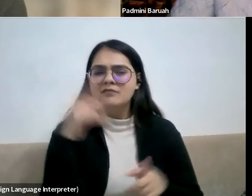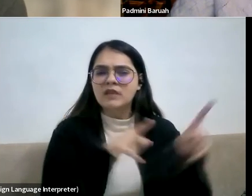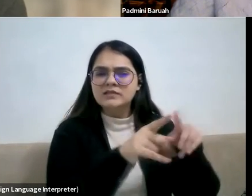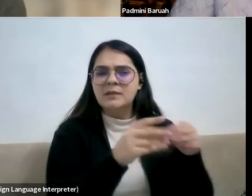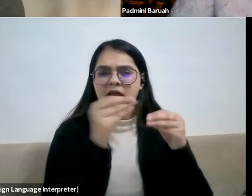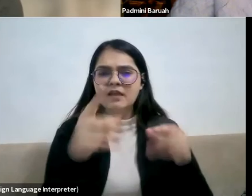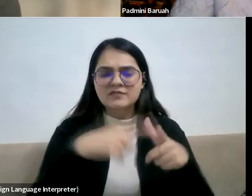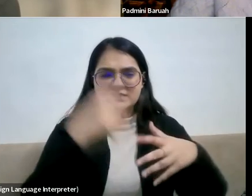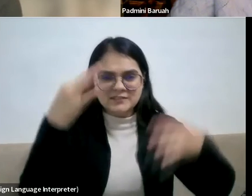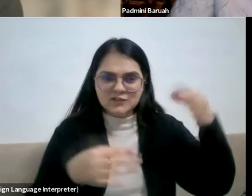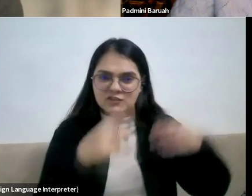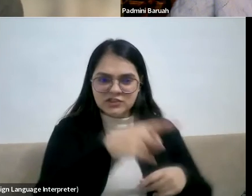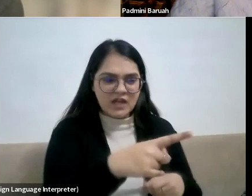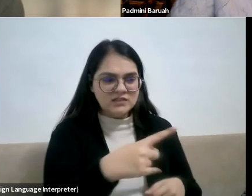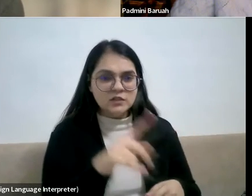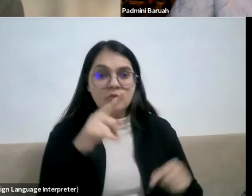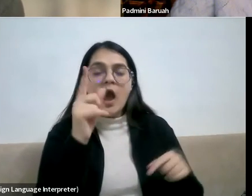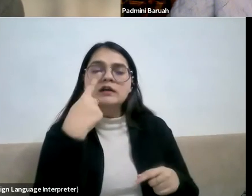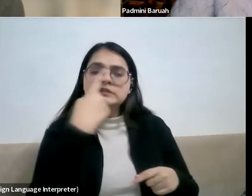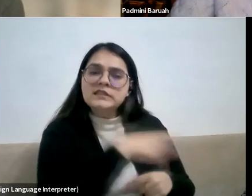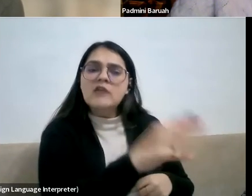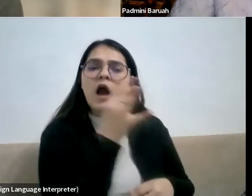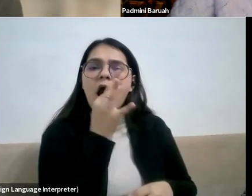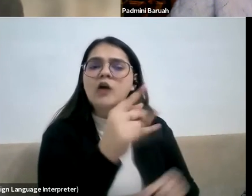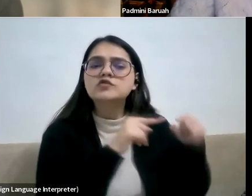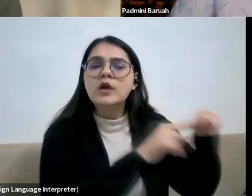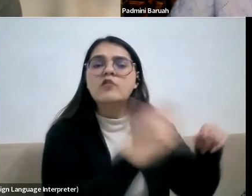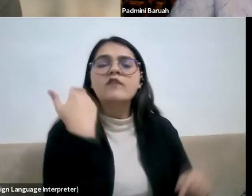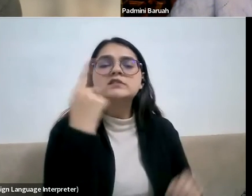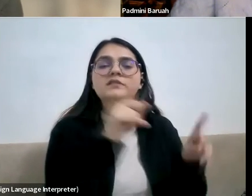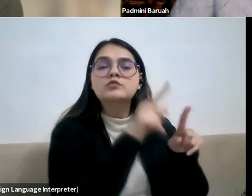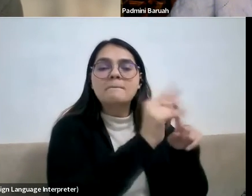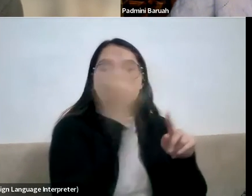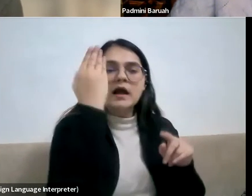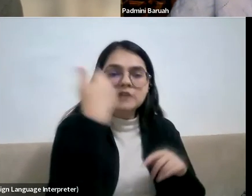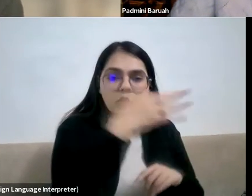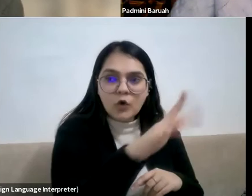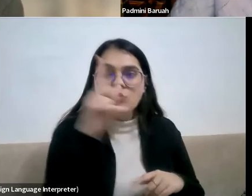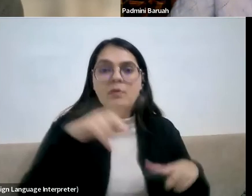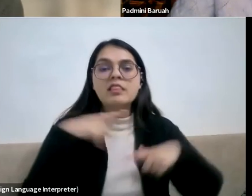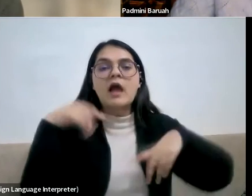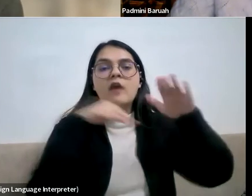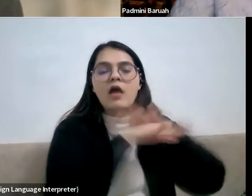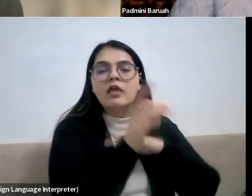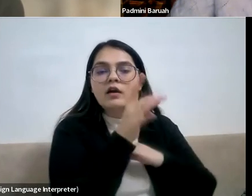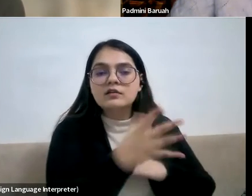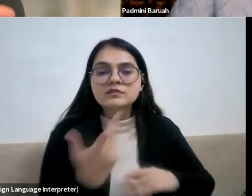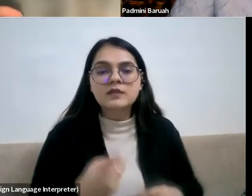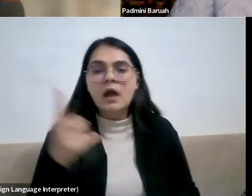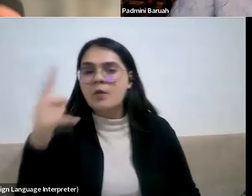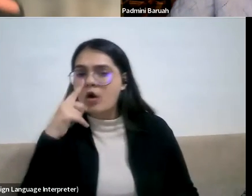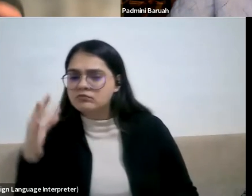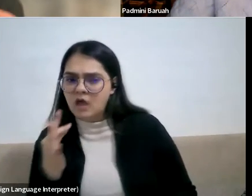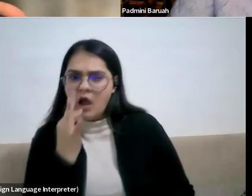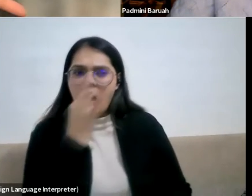the person you spoke to that, when did you go to Pakistan, or when did you come from Pakistan? So I wanted to ask you is, did